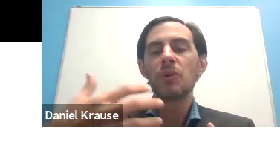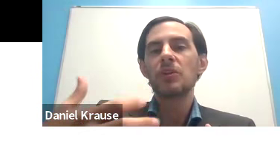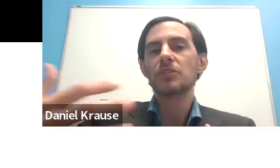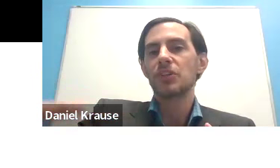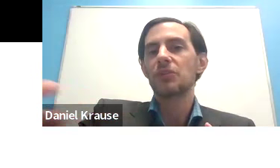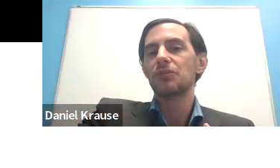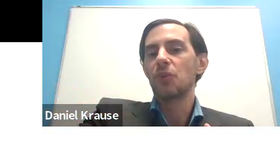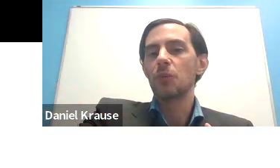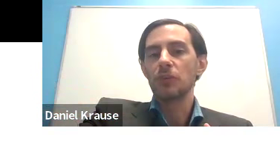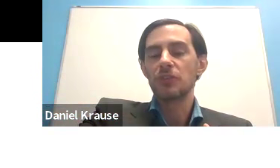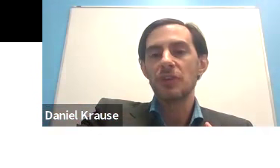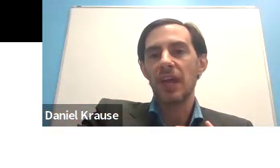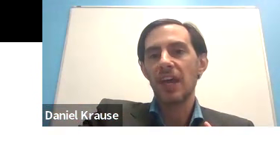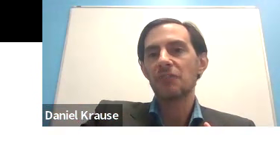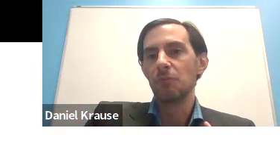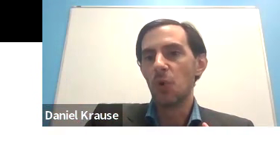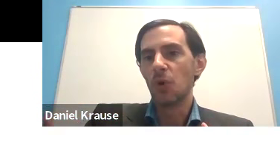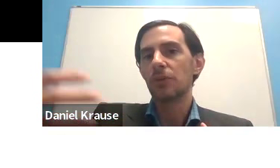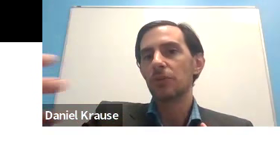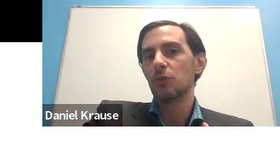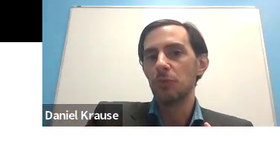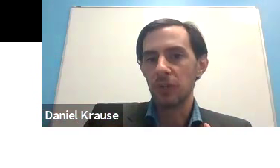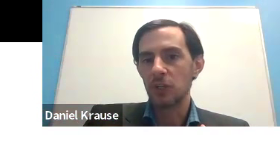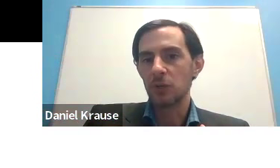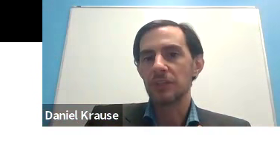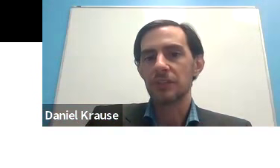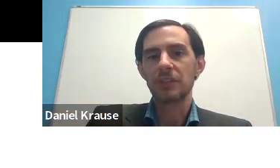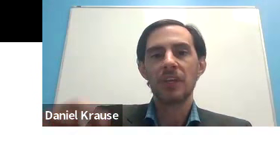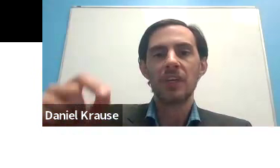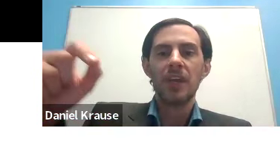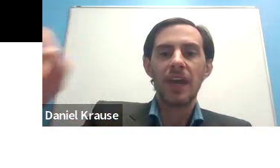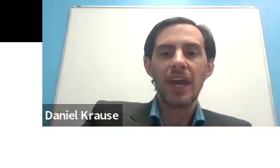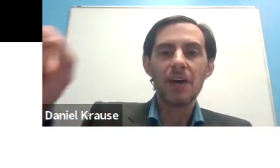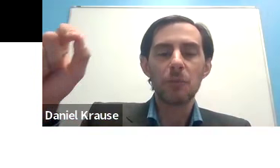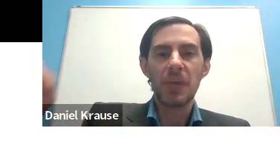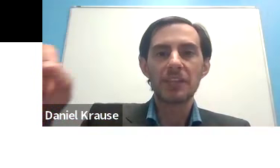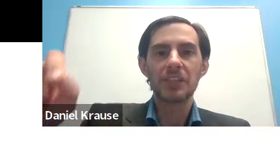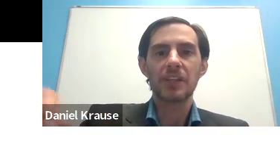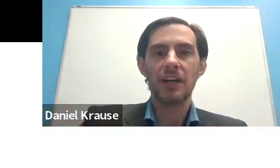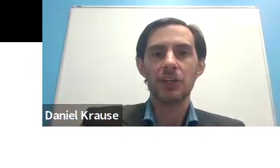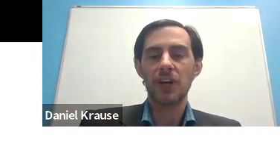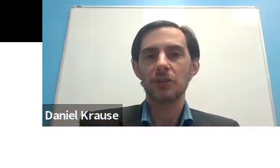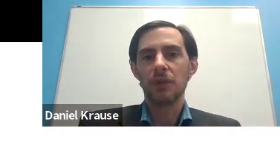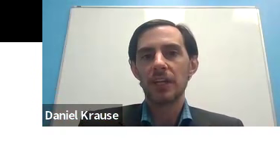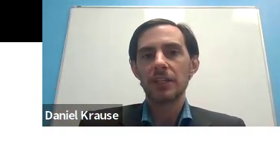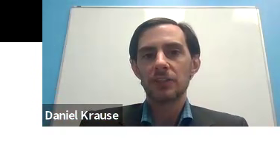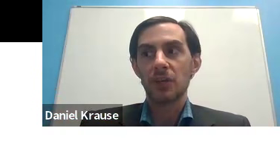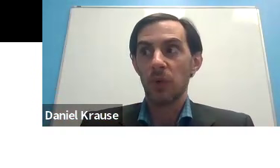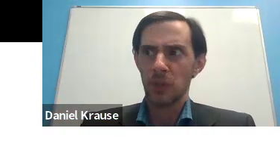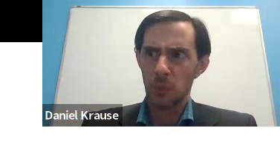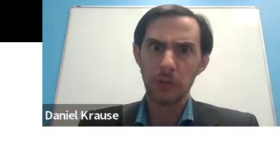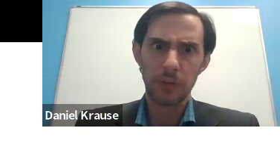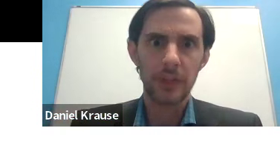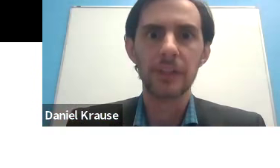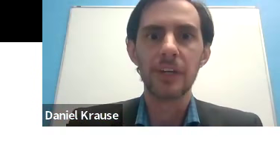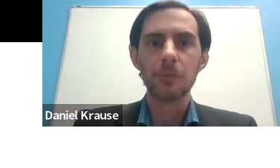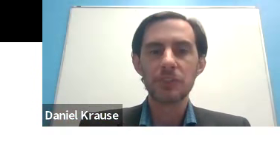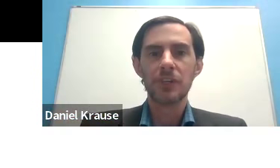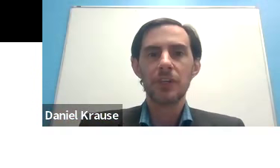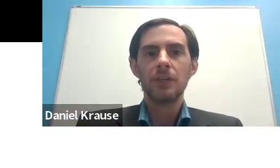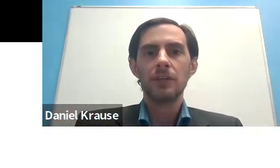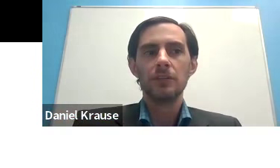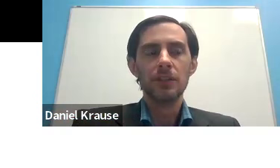Always be putting yourself forward so you can have more throughput in your business. Have a basic contract ready so that when the weird